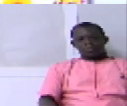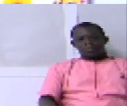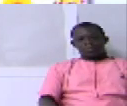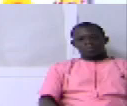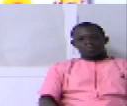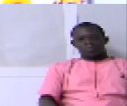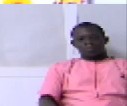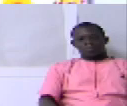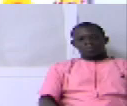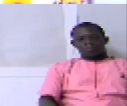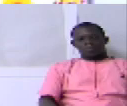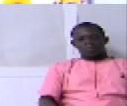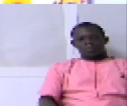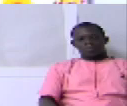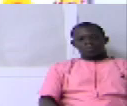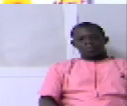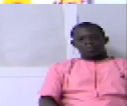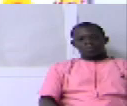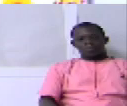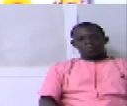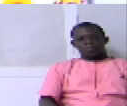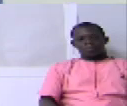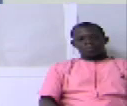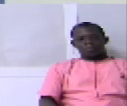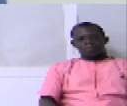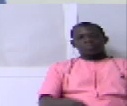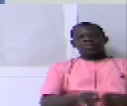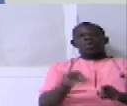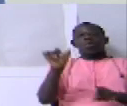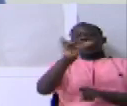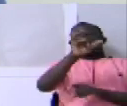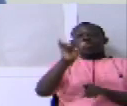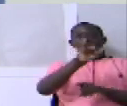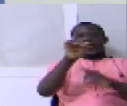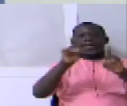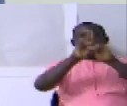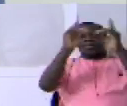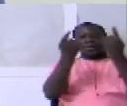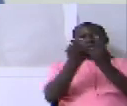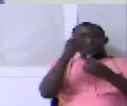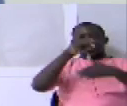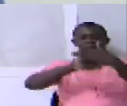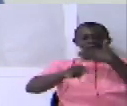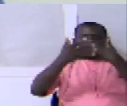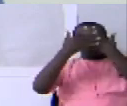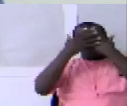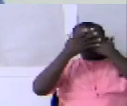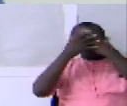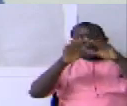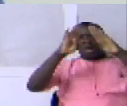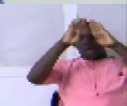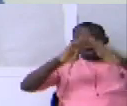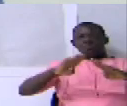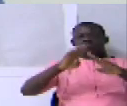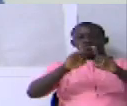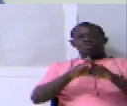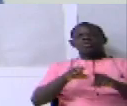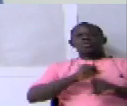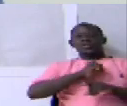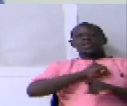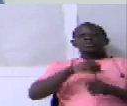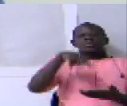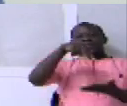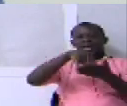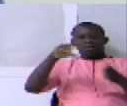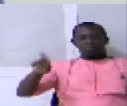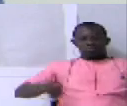nyola kasolankolu tilimbalia. Which department in the prisons presided over the torture of